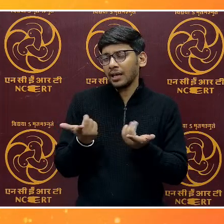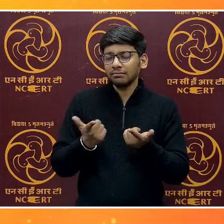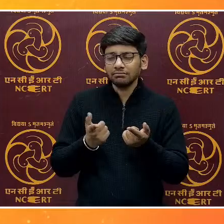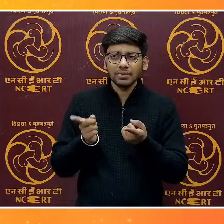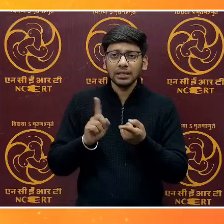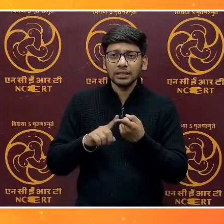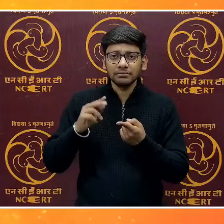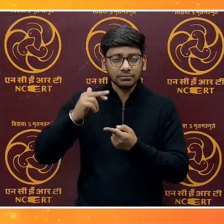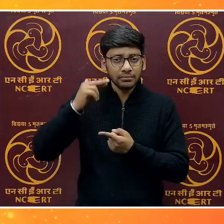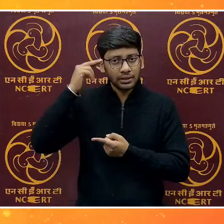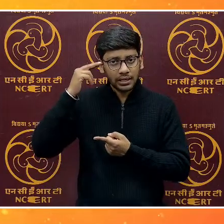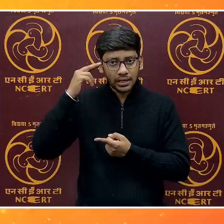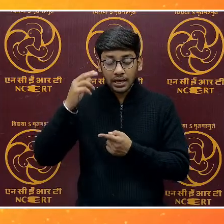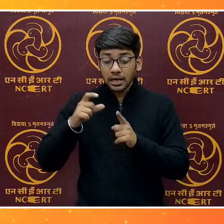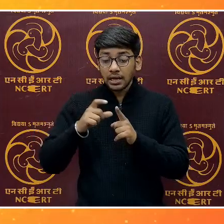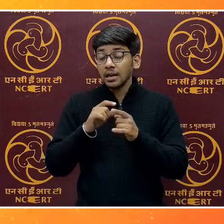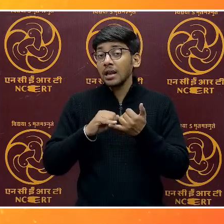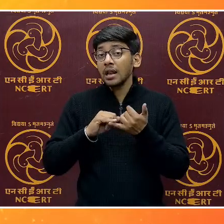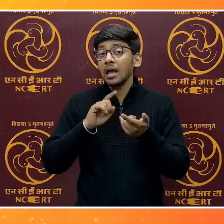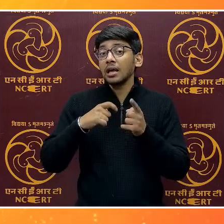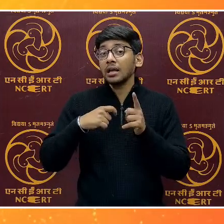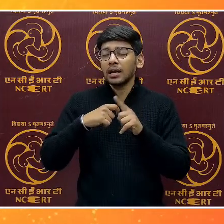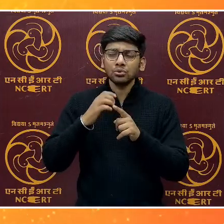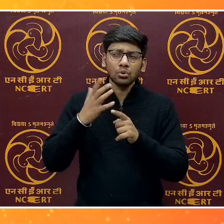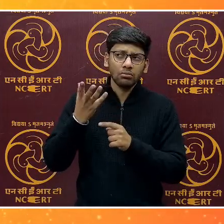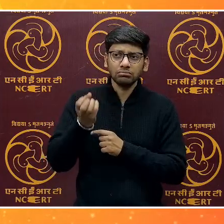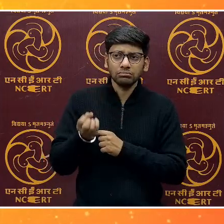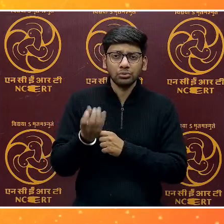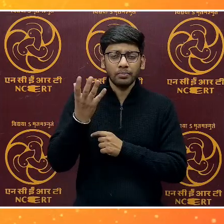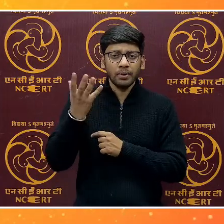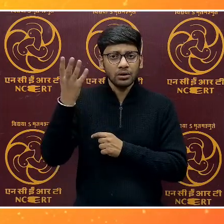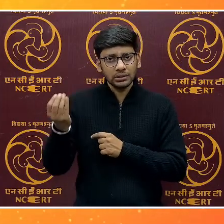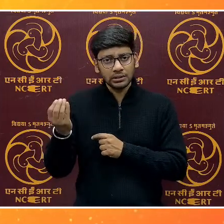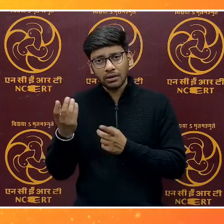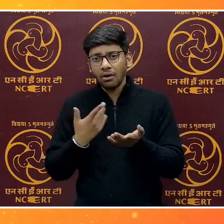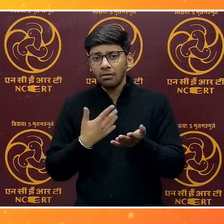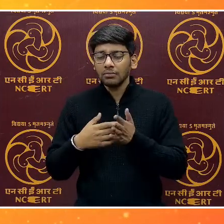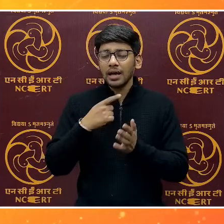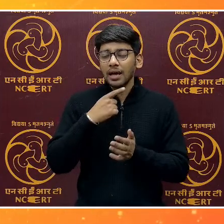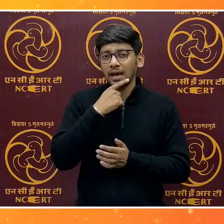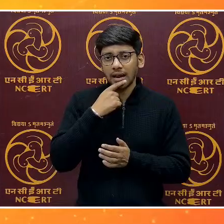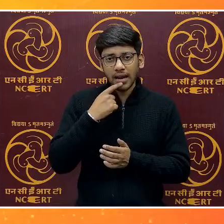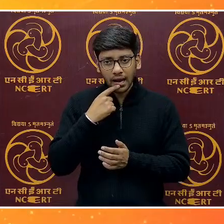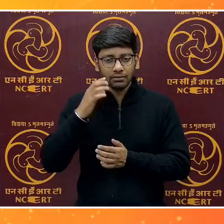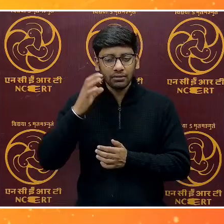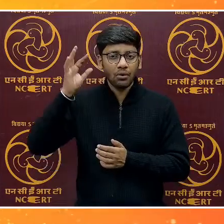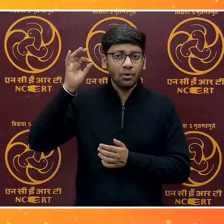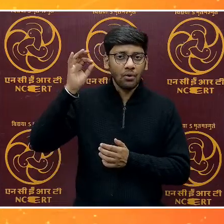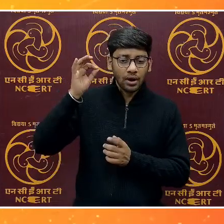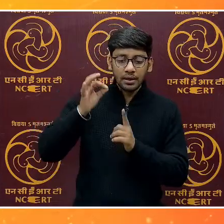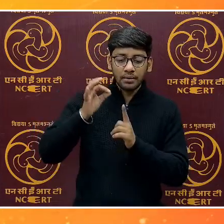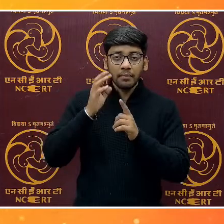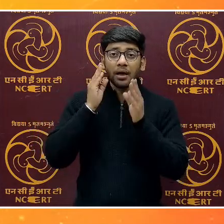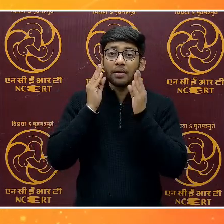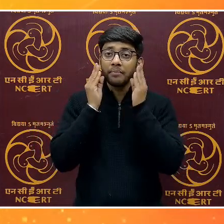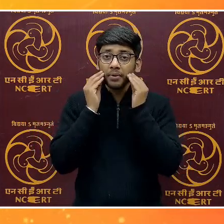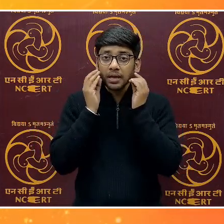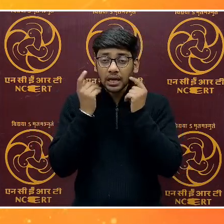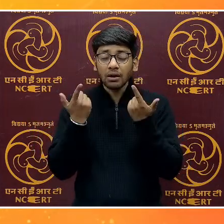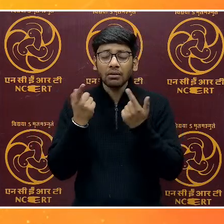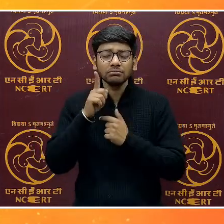happen at dusk or maybe at dawn, like red, orange, pink, purple and